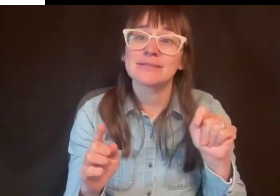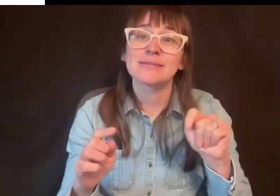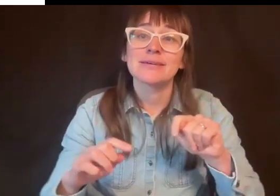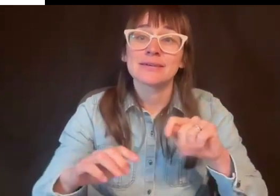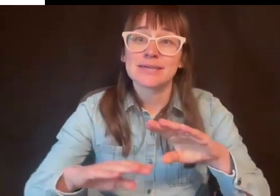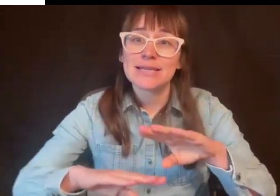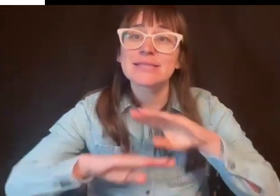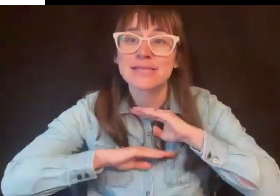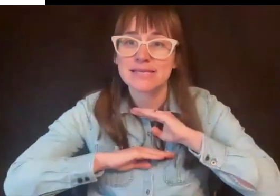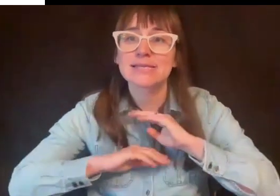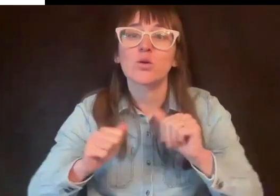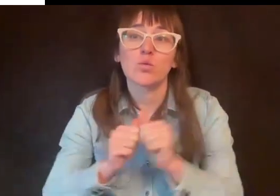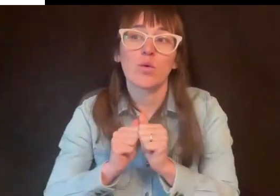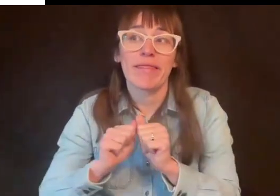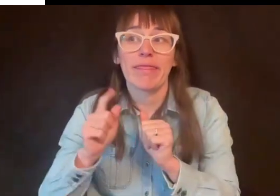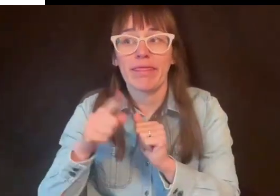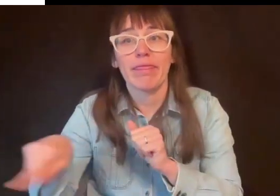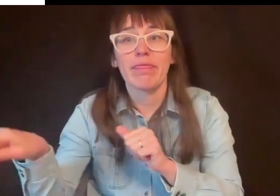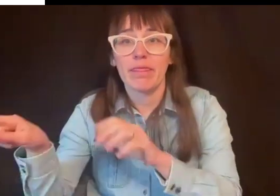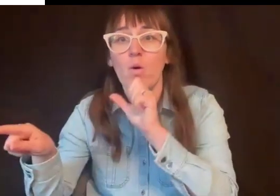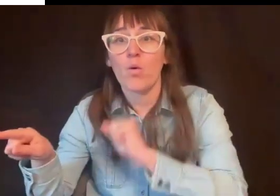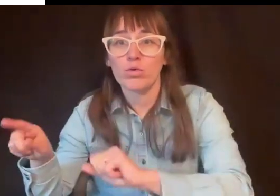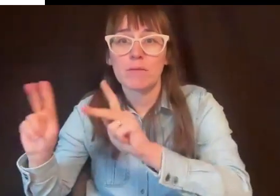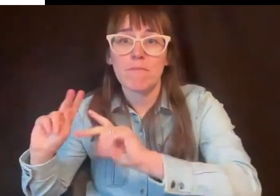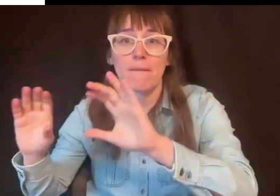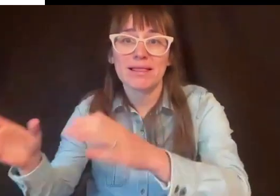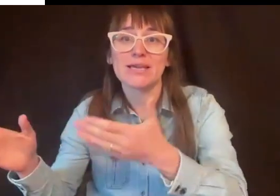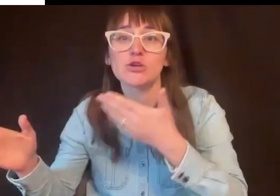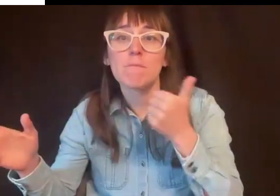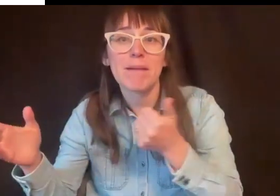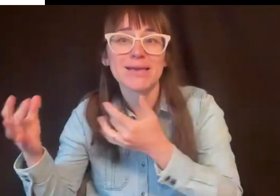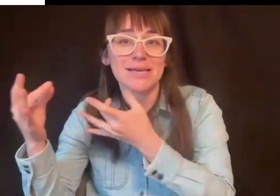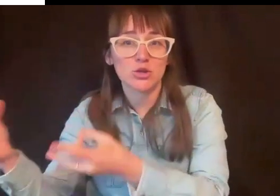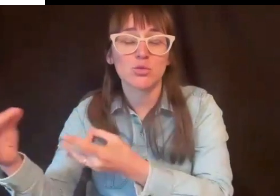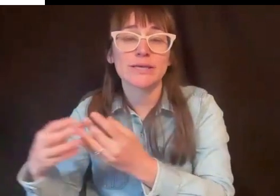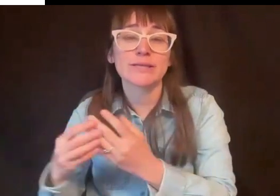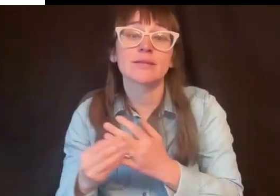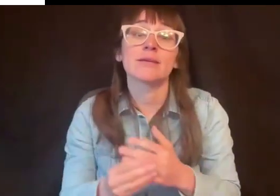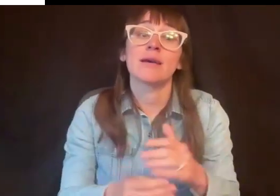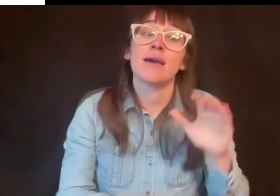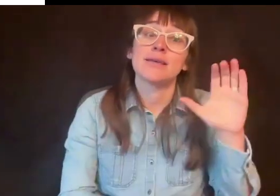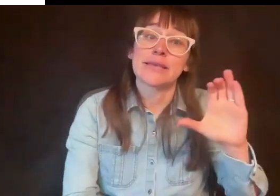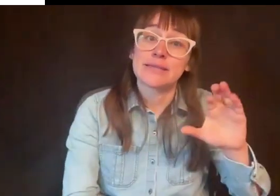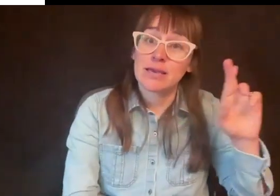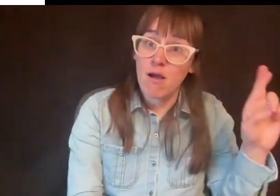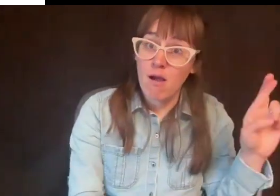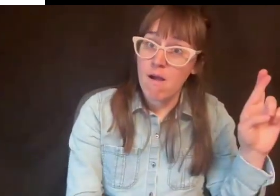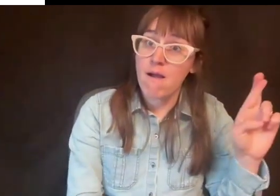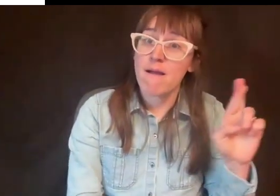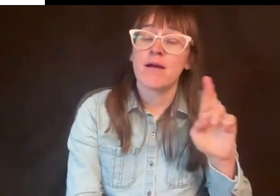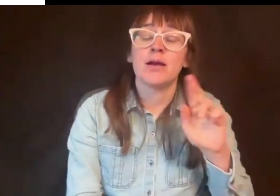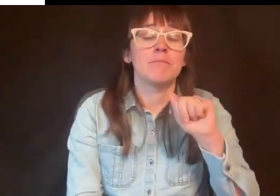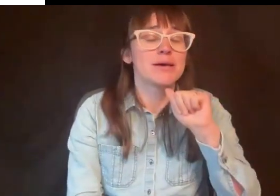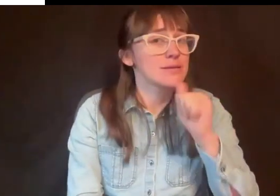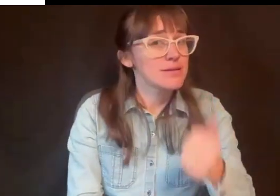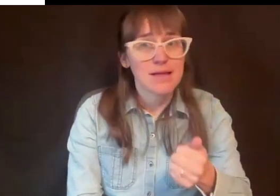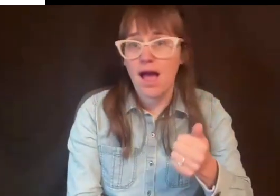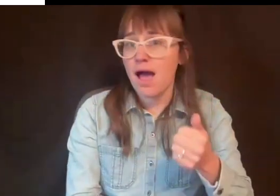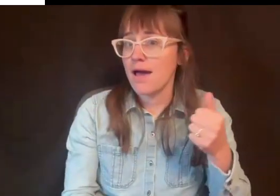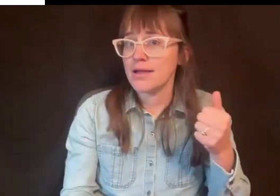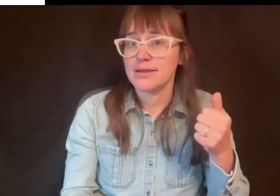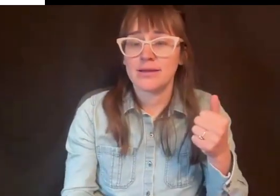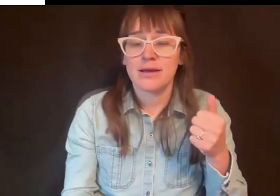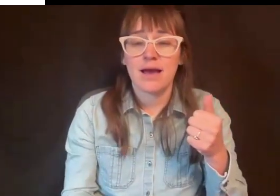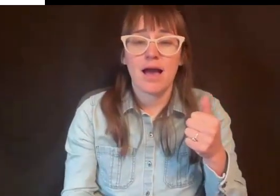people they serve. It's important to ensure that contracts and commercial relationships do not compromise core Older Americans